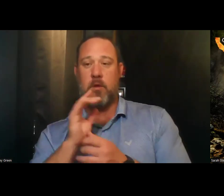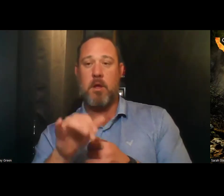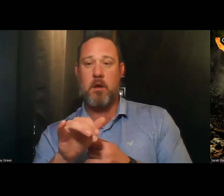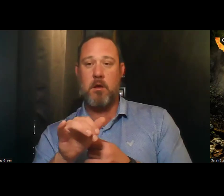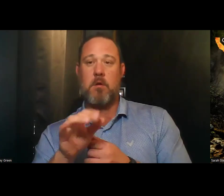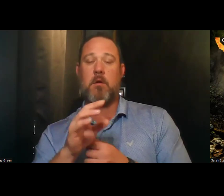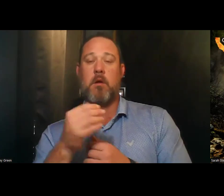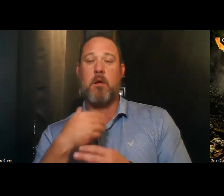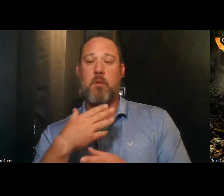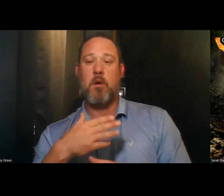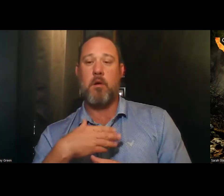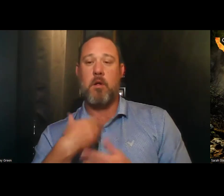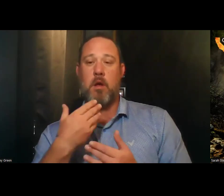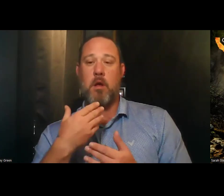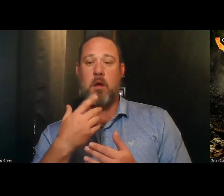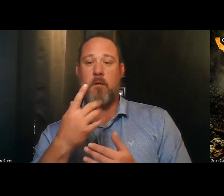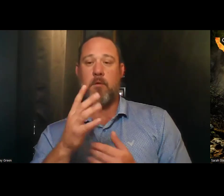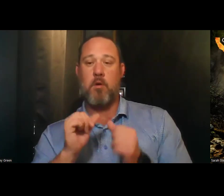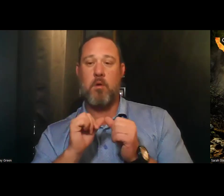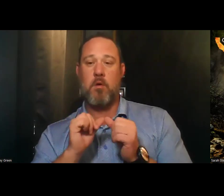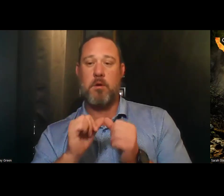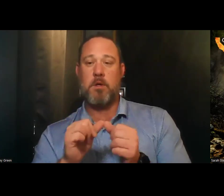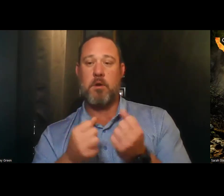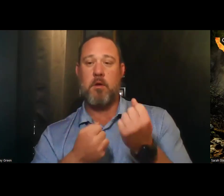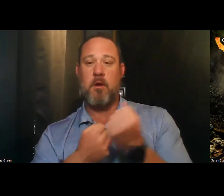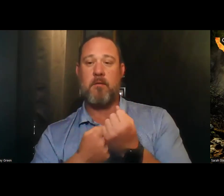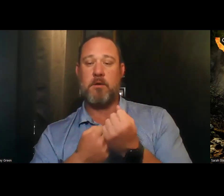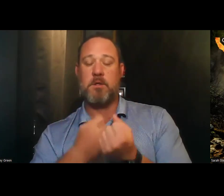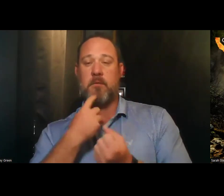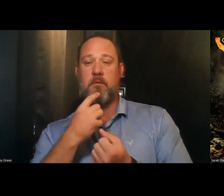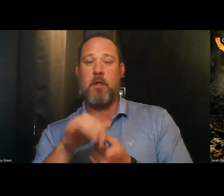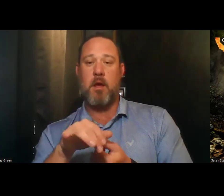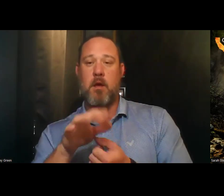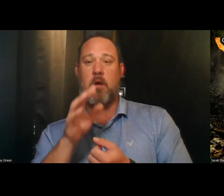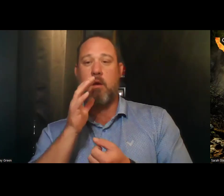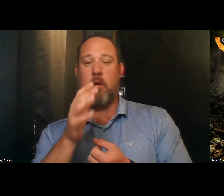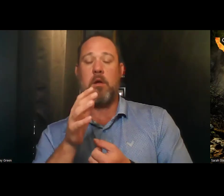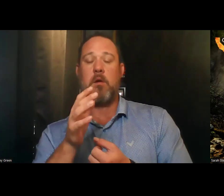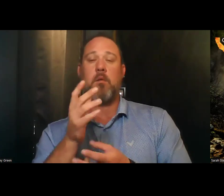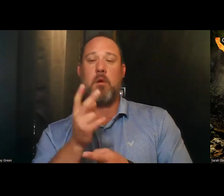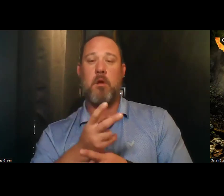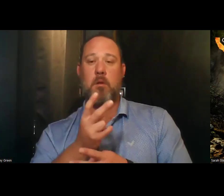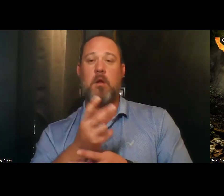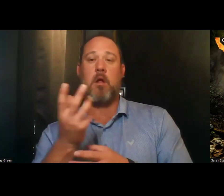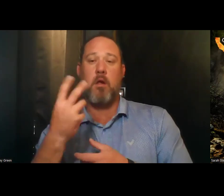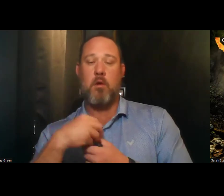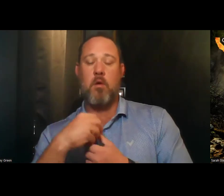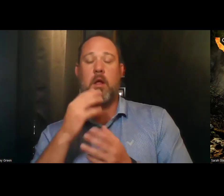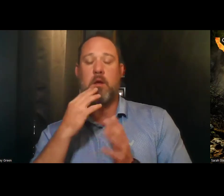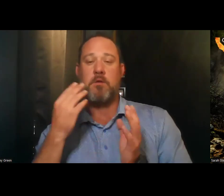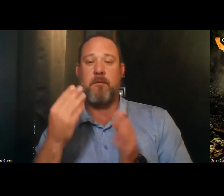I'm just really glad for your continued advocacy on that, because we will certainly keep it as included as a